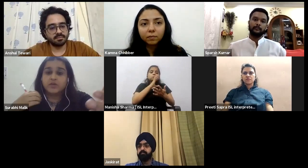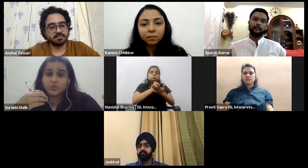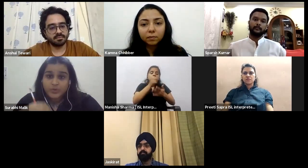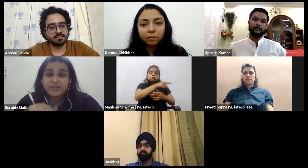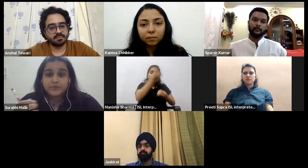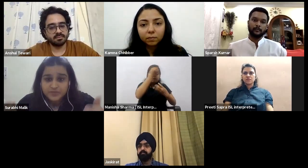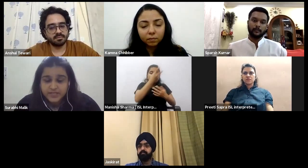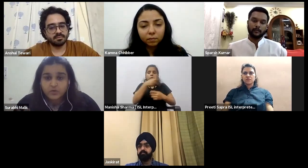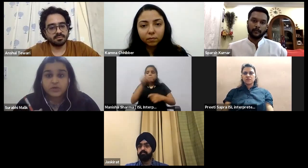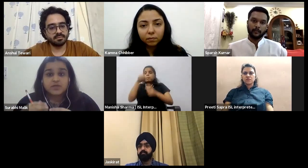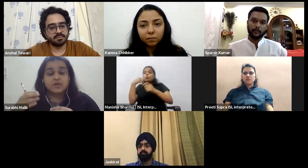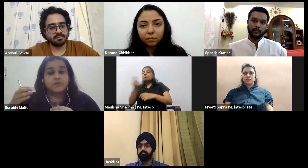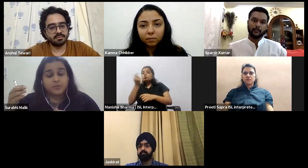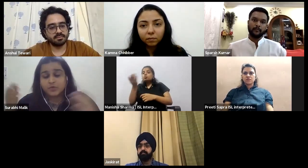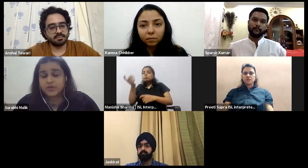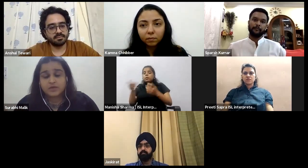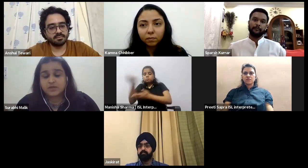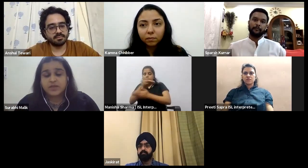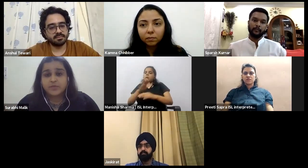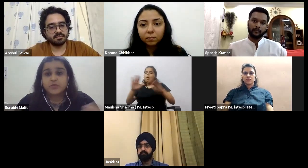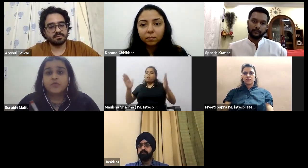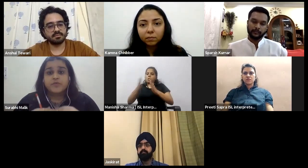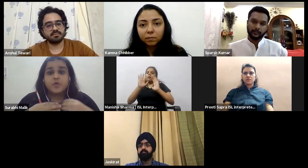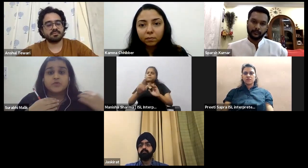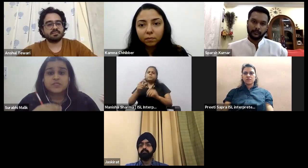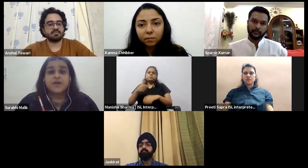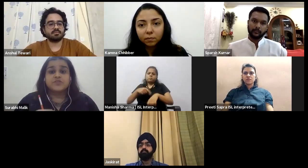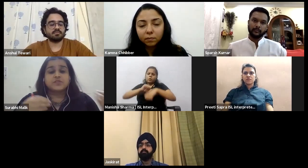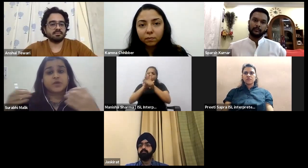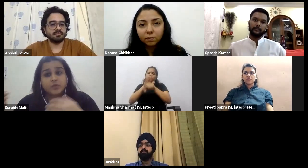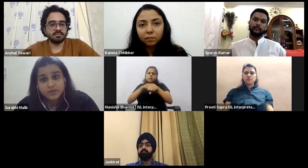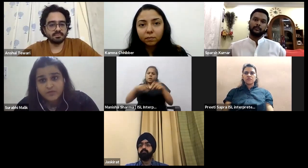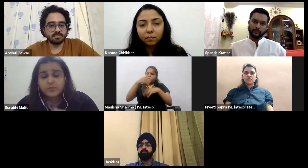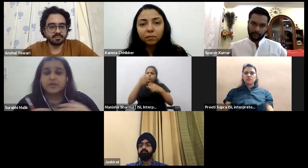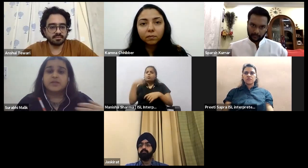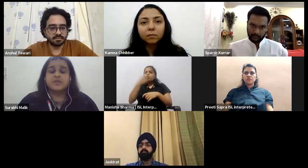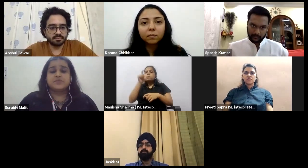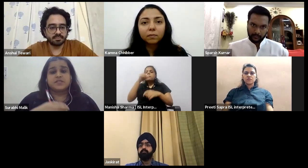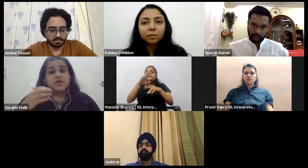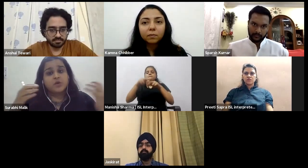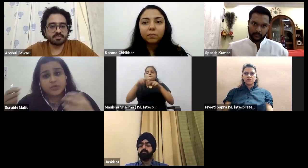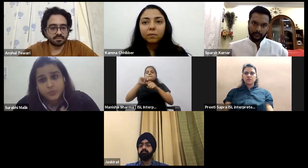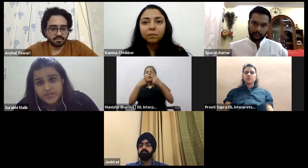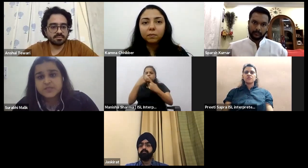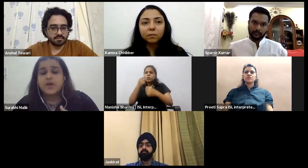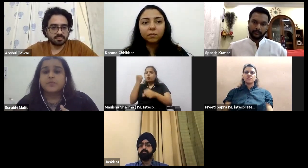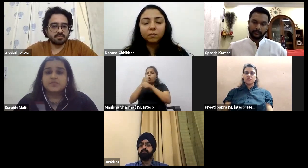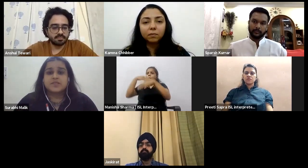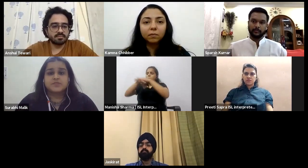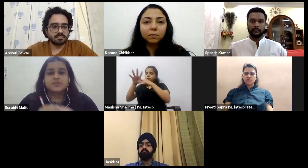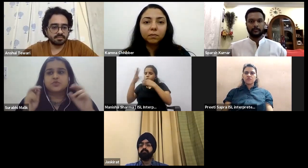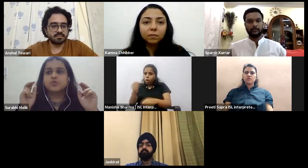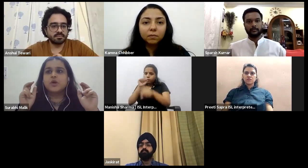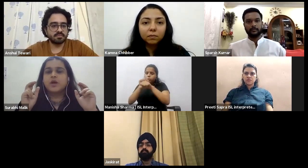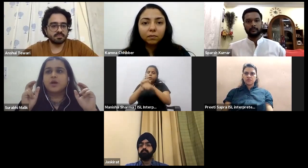together, with different stakeholders, in the time of COVID, we've also seen fact checkers working with the government in some states, with the police departments in